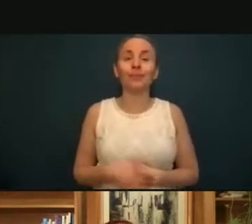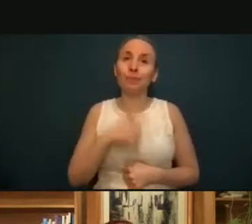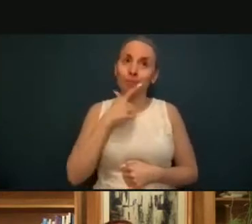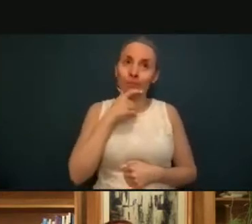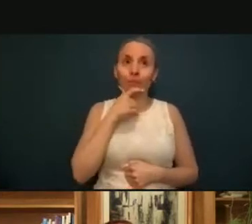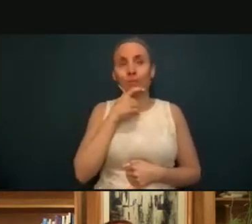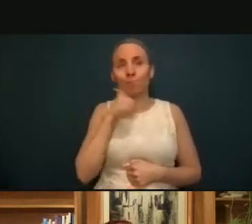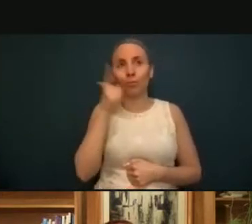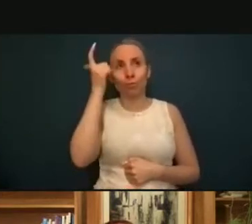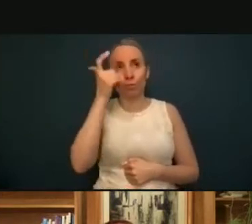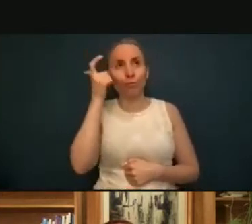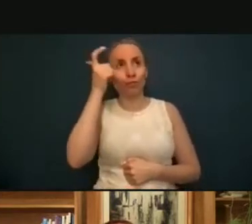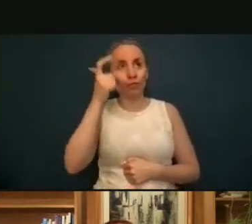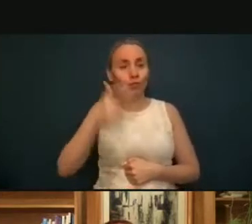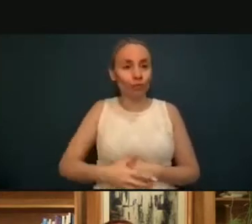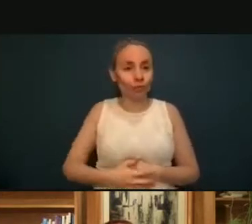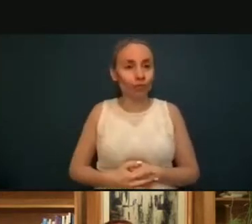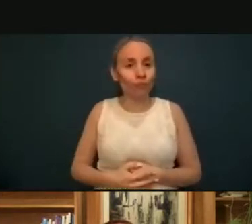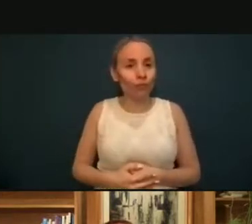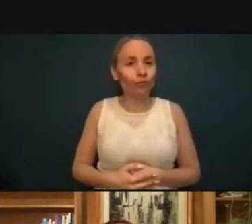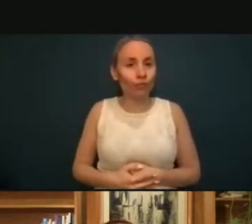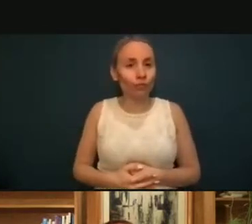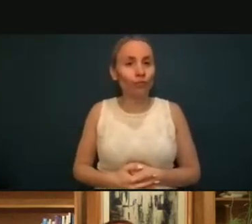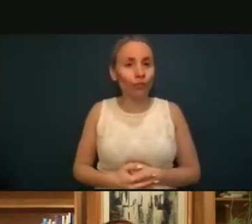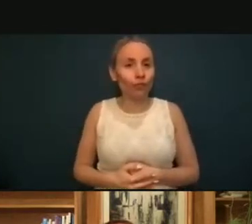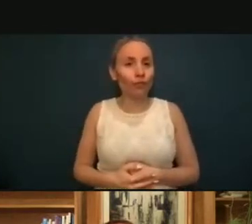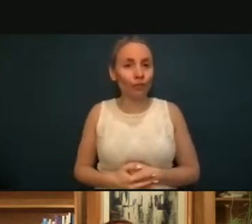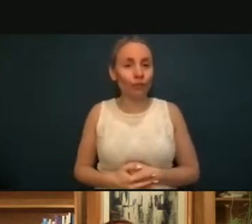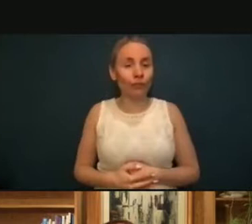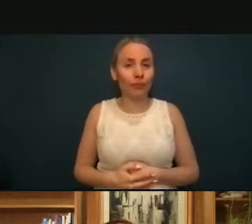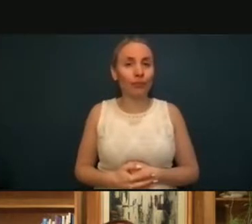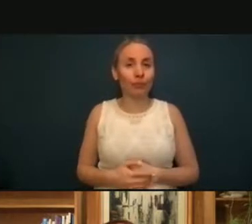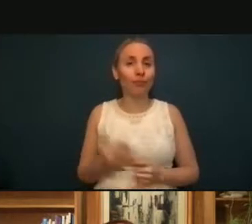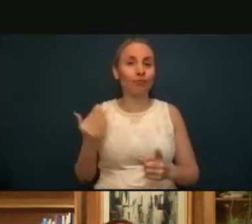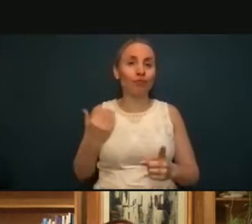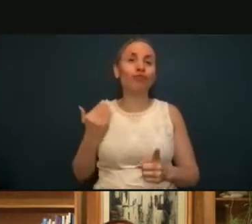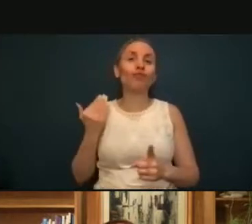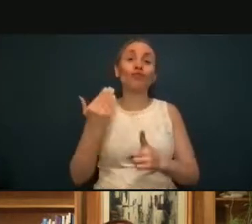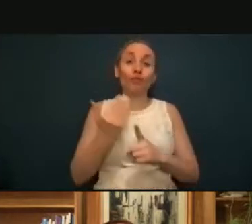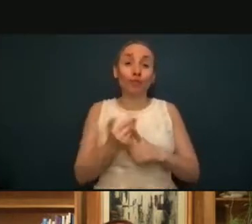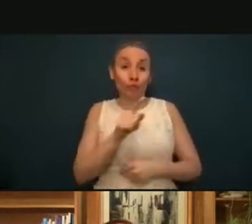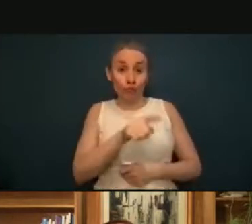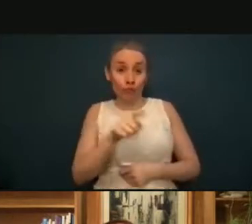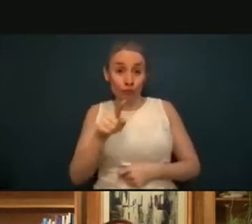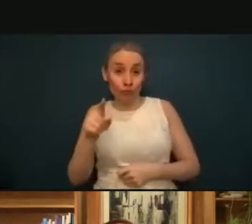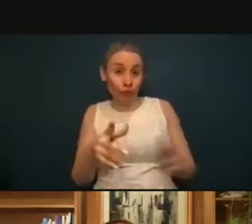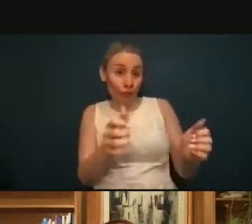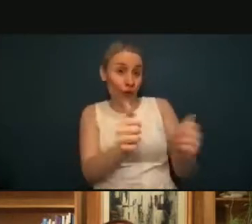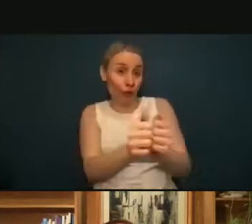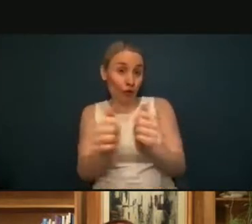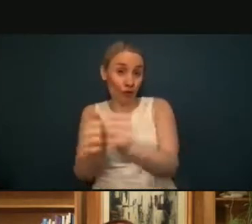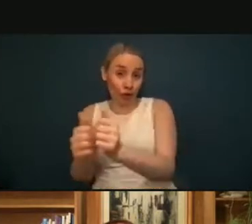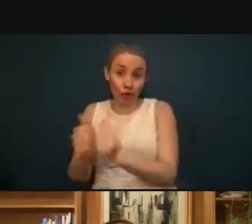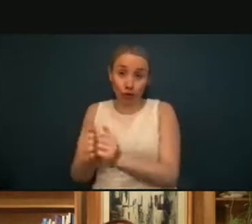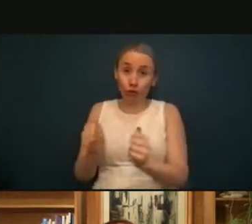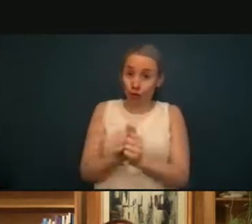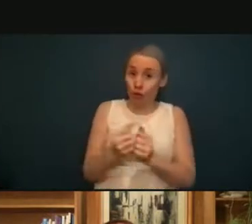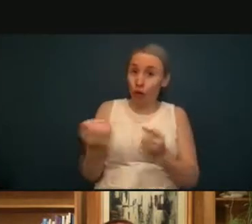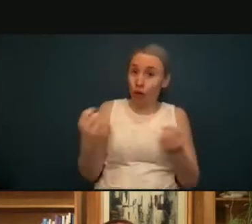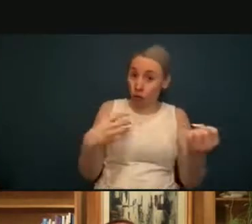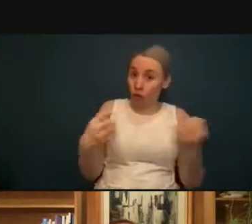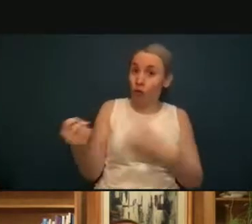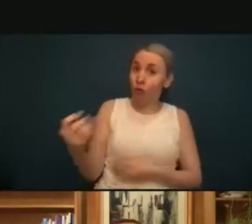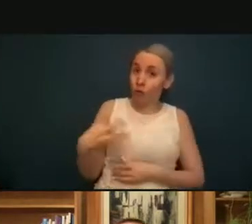that it's impressive. I agree with all of you, and I would say